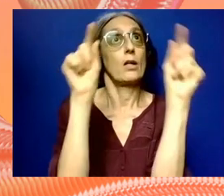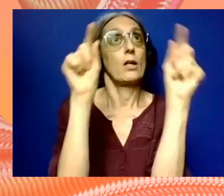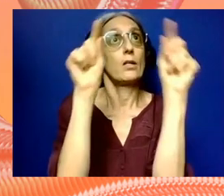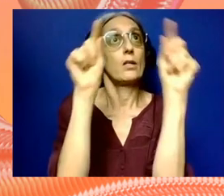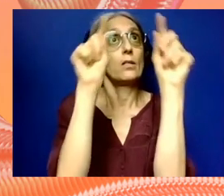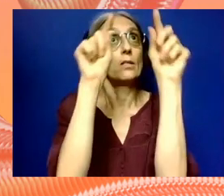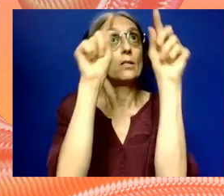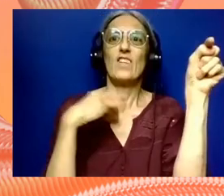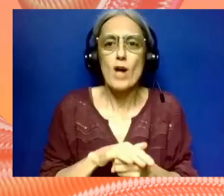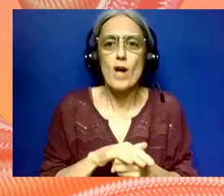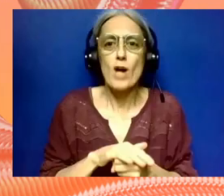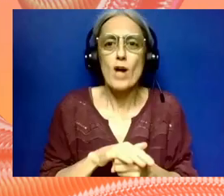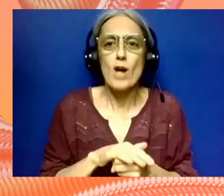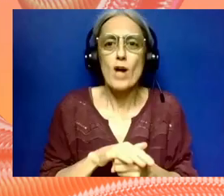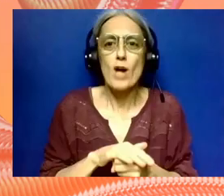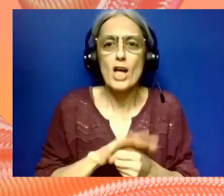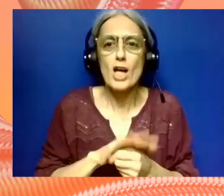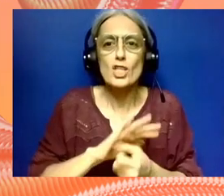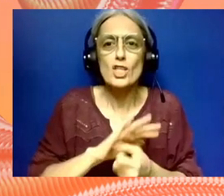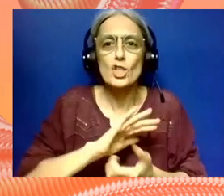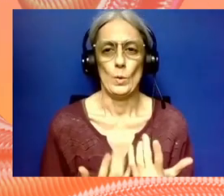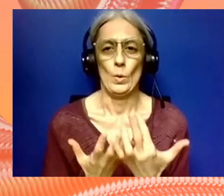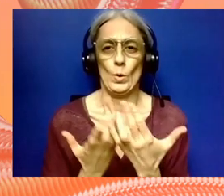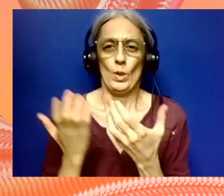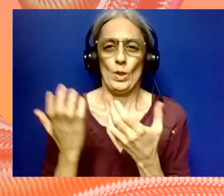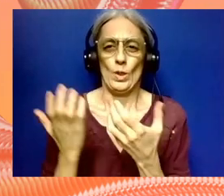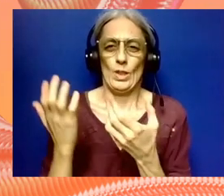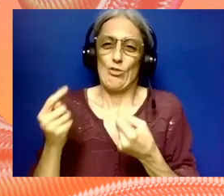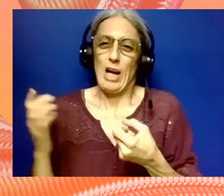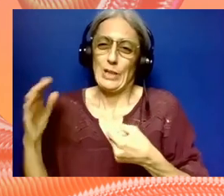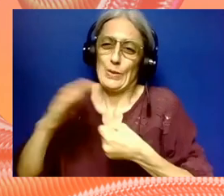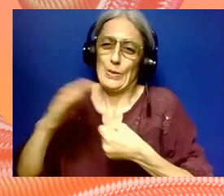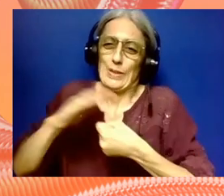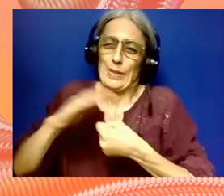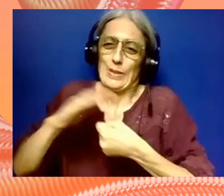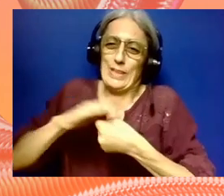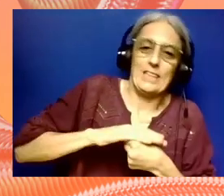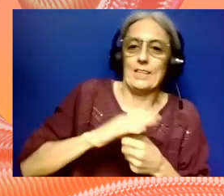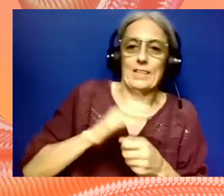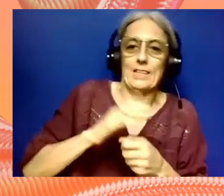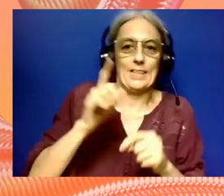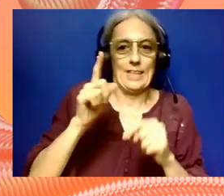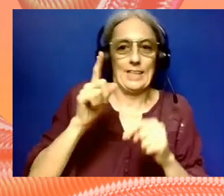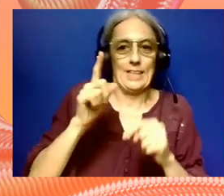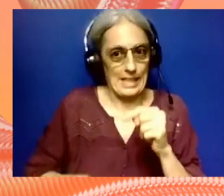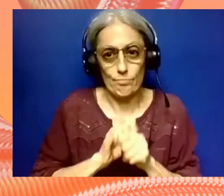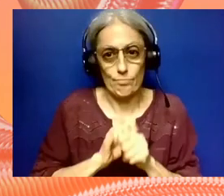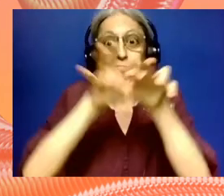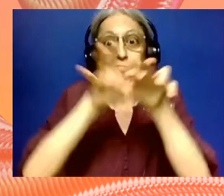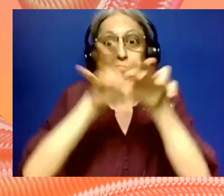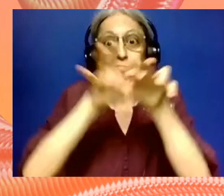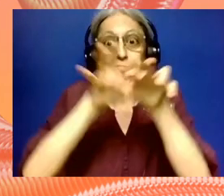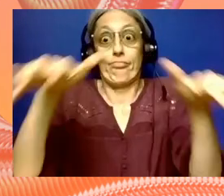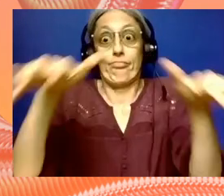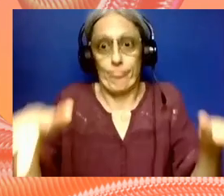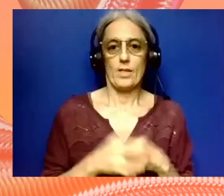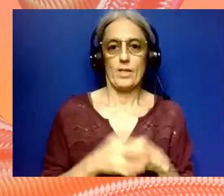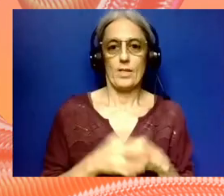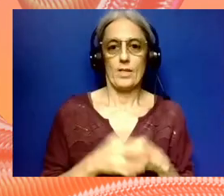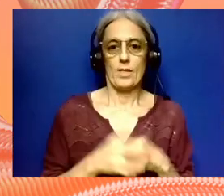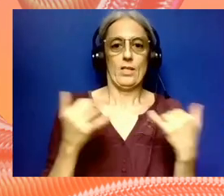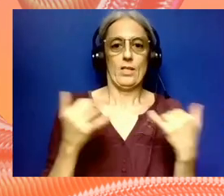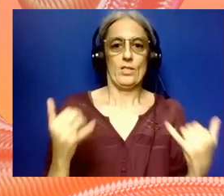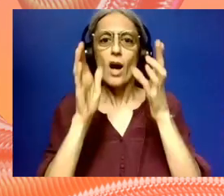yeah. It's a really tough corner of the year. It's where I think a lot of us astrologers originally had our, you know,